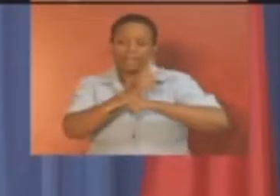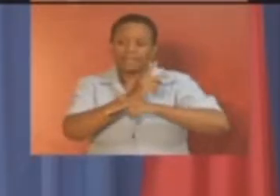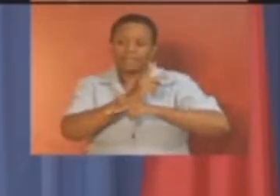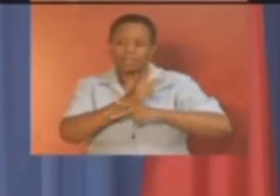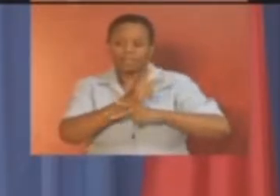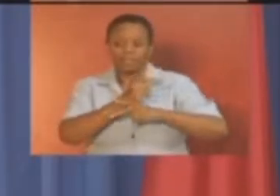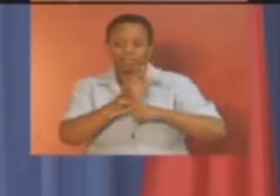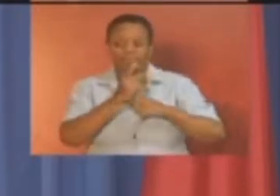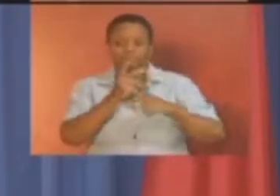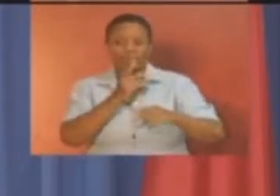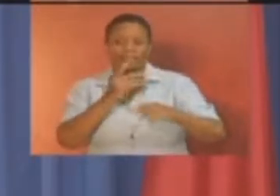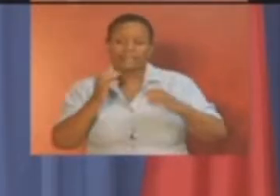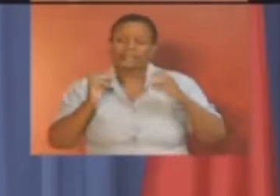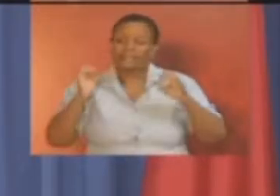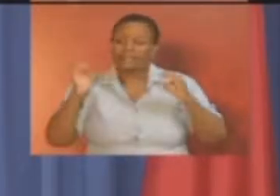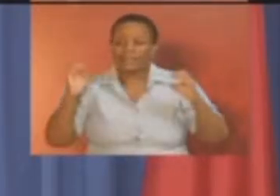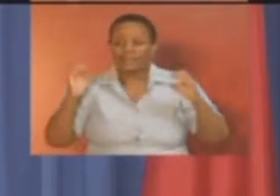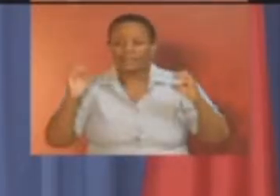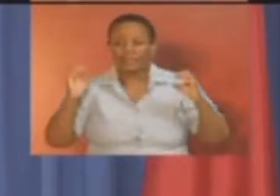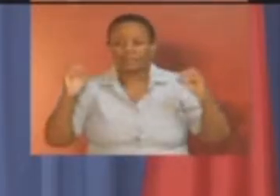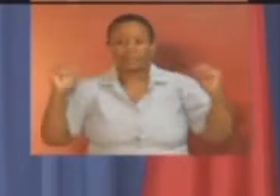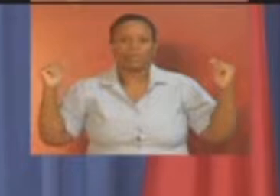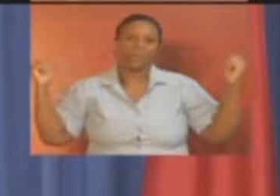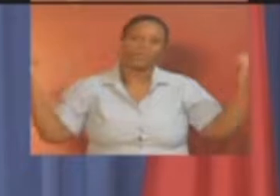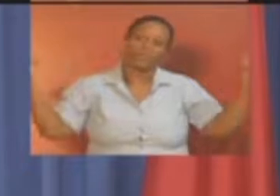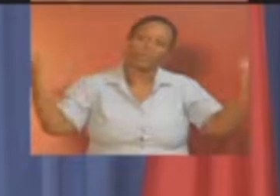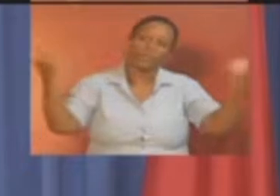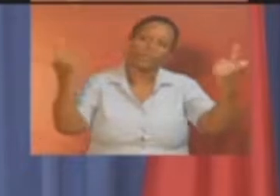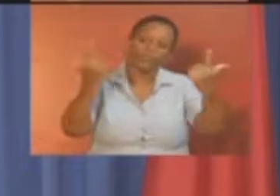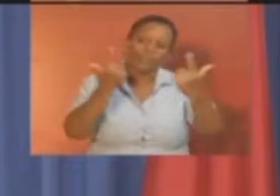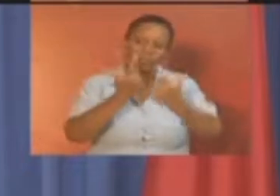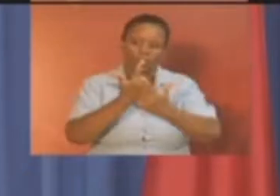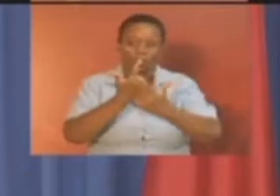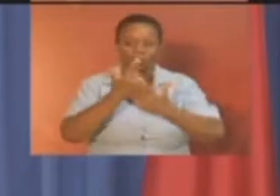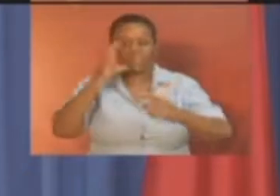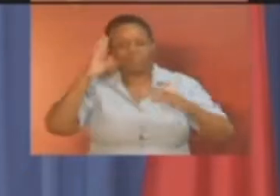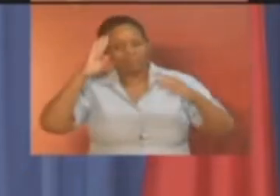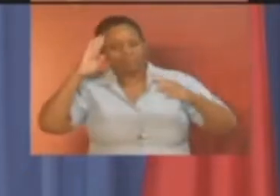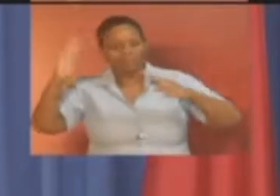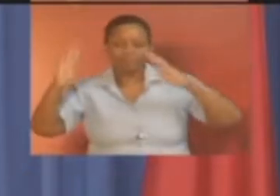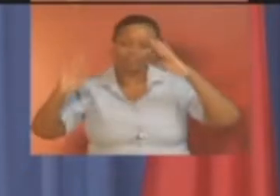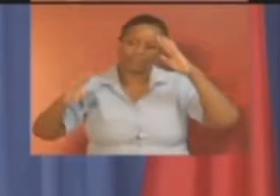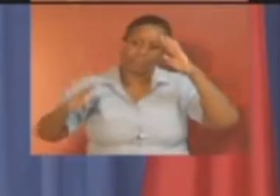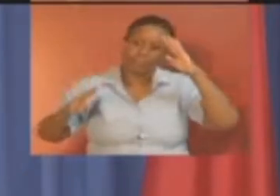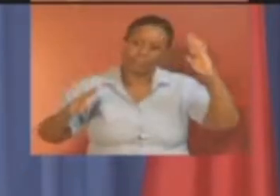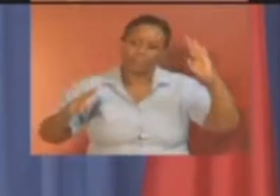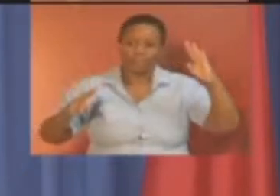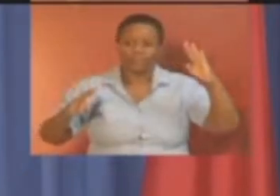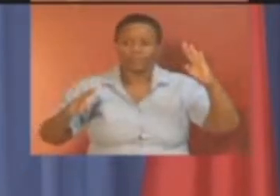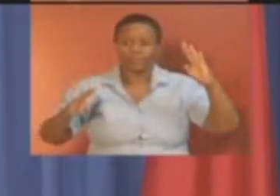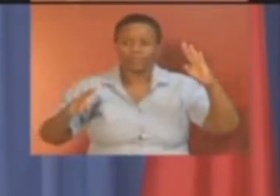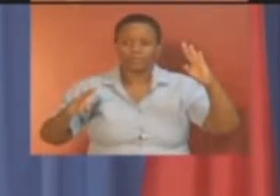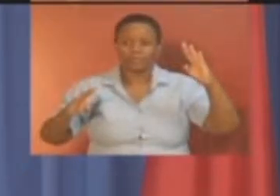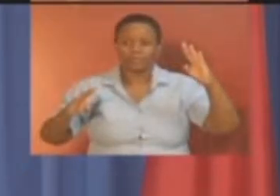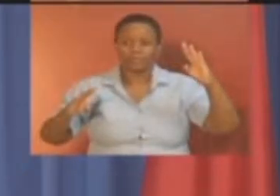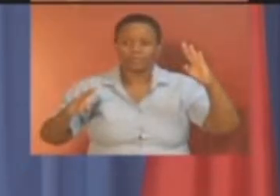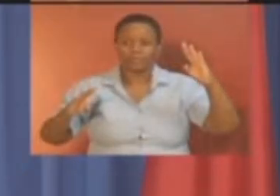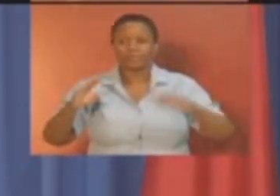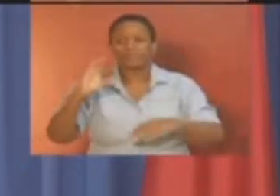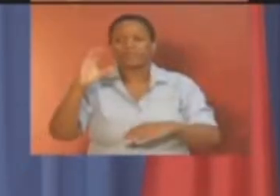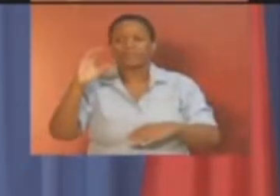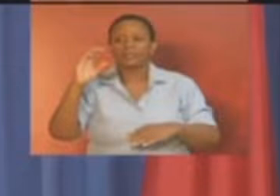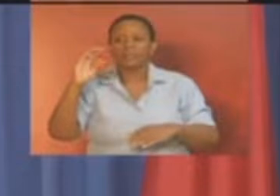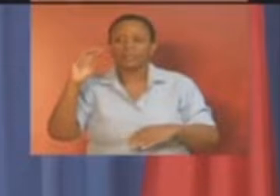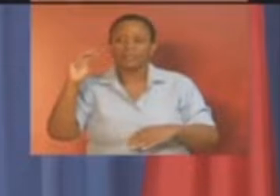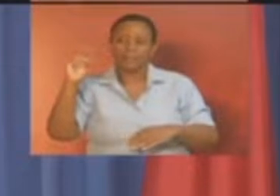Minister, and the Minister of Communications, Chief Medical Officer and colleagues, Dr. Hines